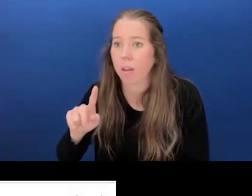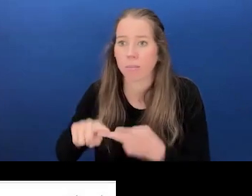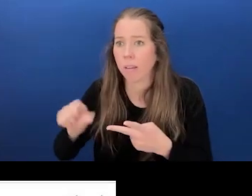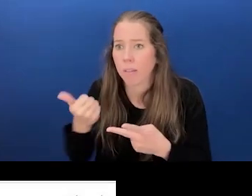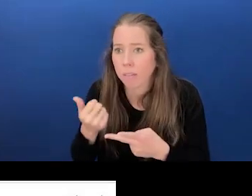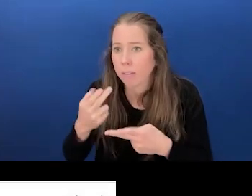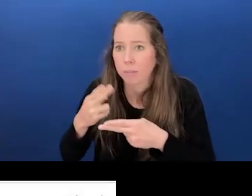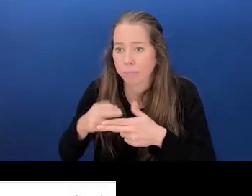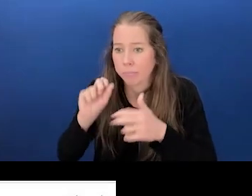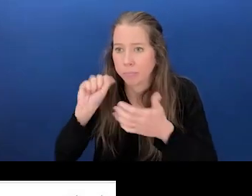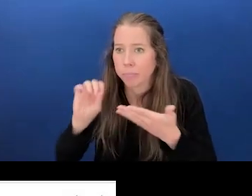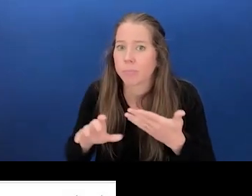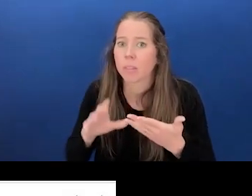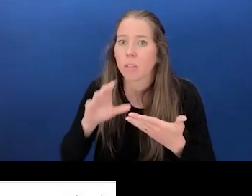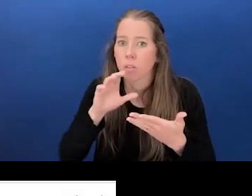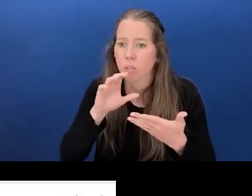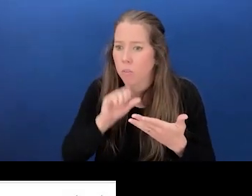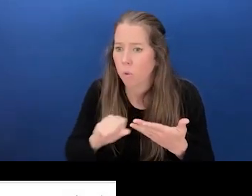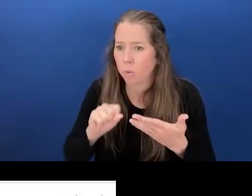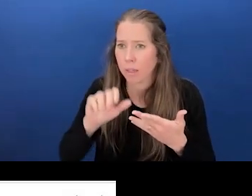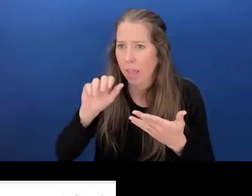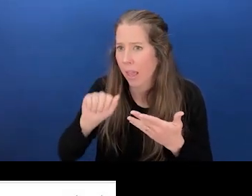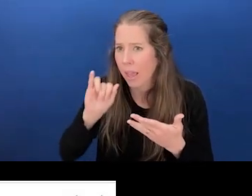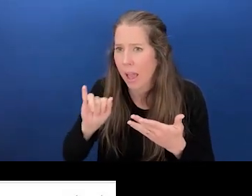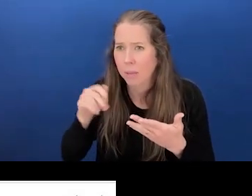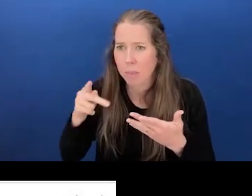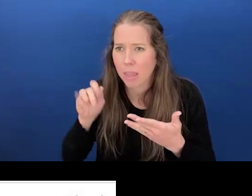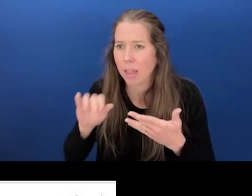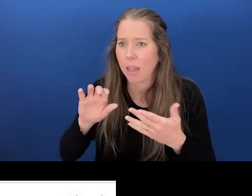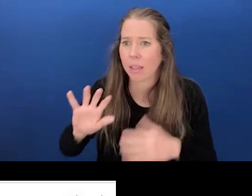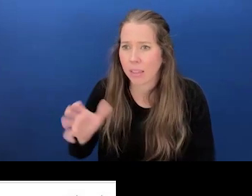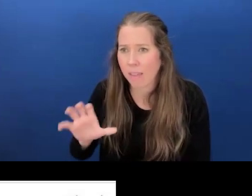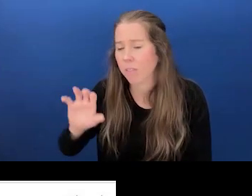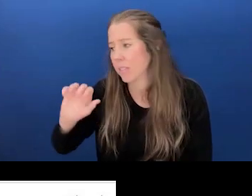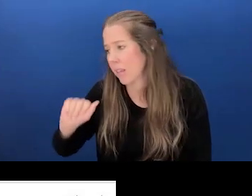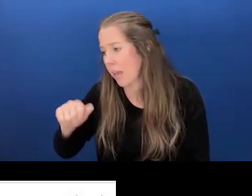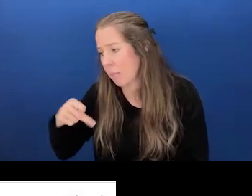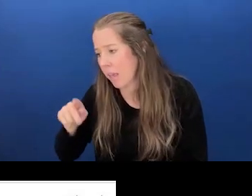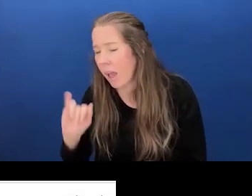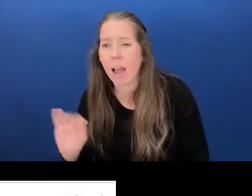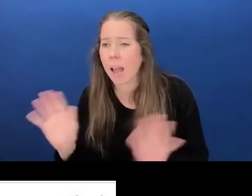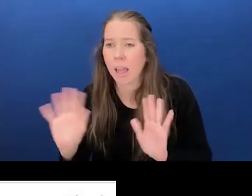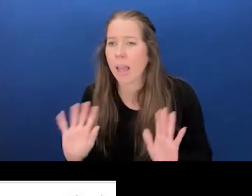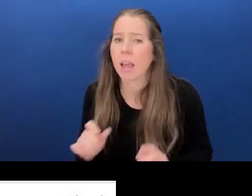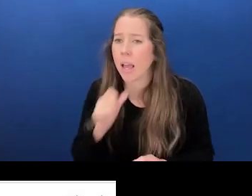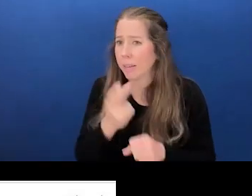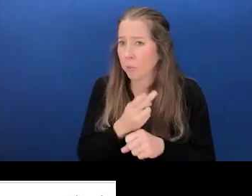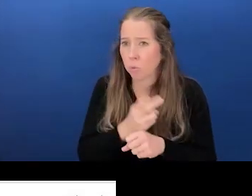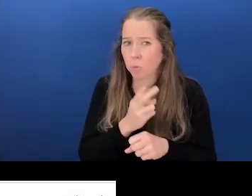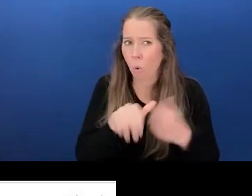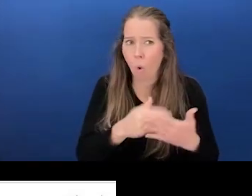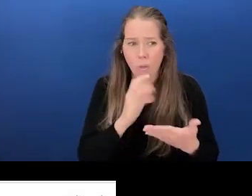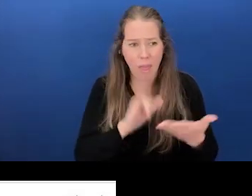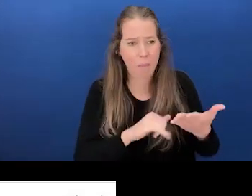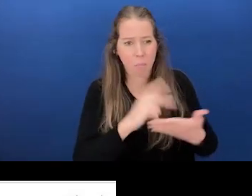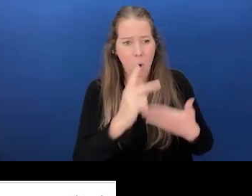not access the OpenAI API, the Canvas API, you know, all that programming stuff. No,